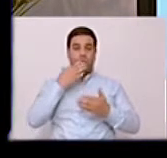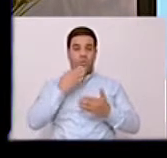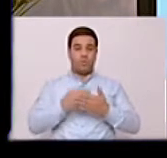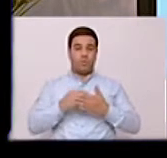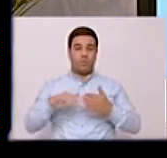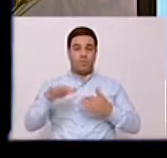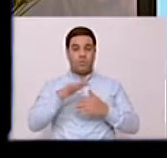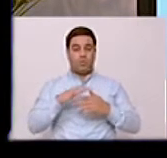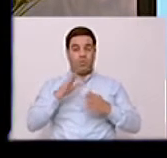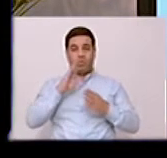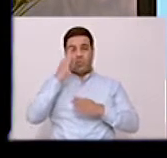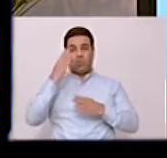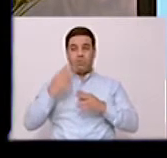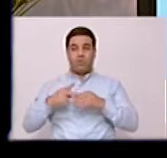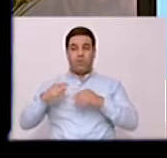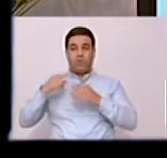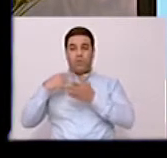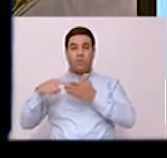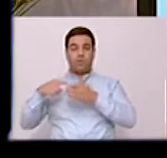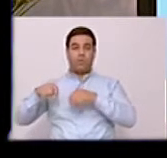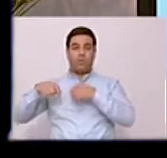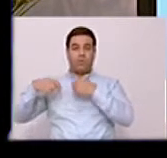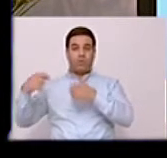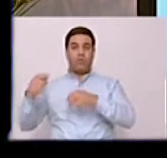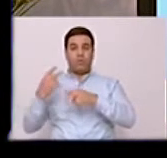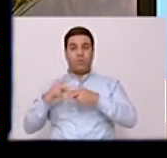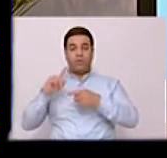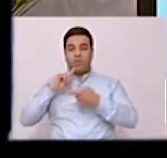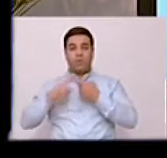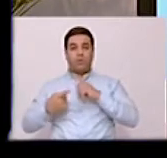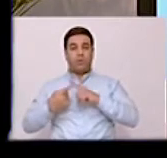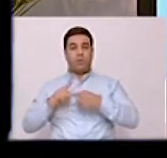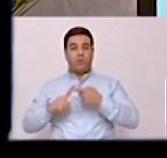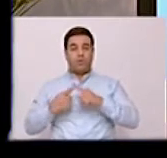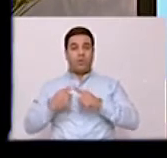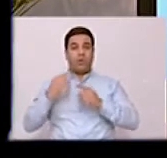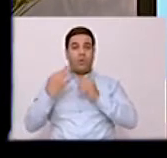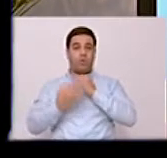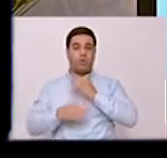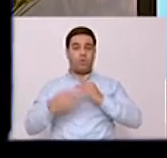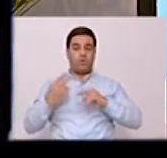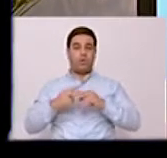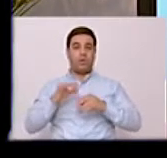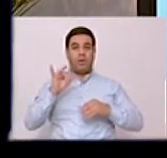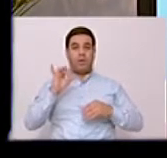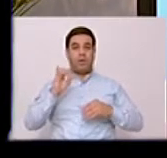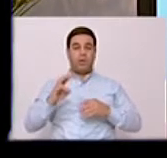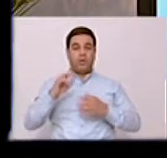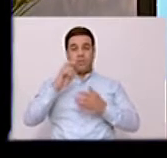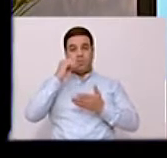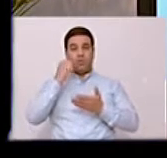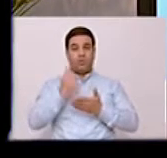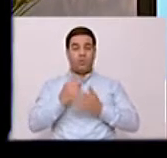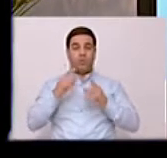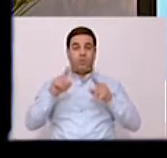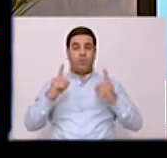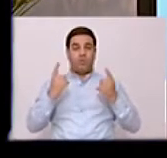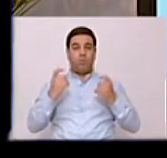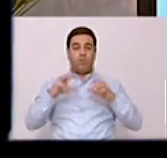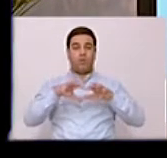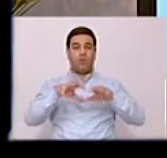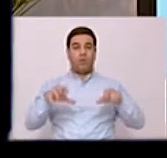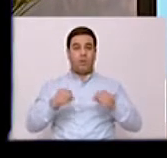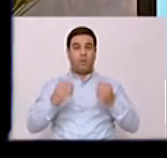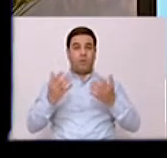qo'liga topshirishi, dushman bilan yashirincha til biriktirishi, oxir oqibat Eron shohining Buxoroni egallab